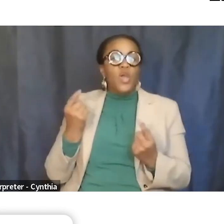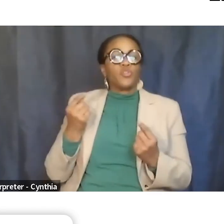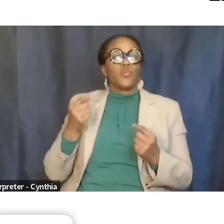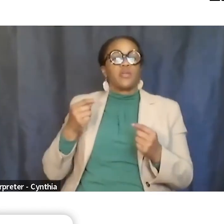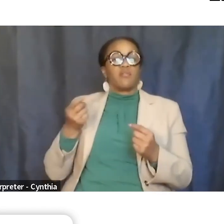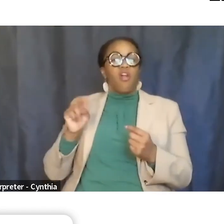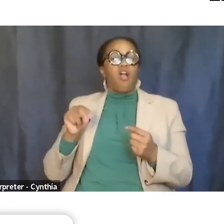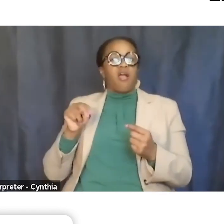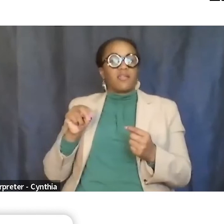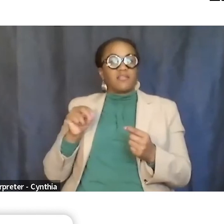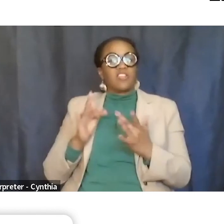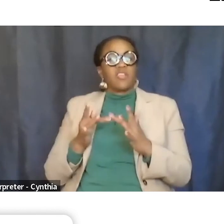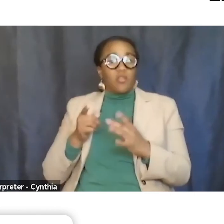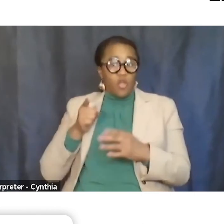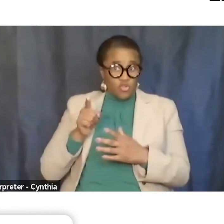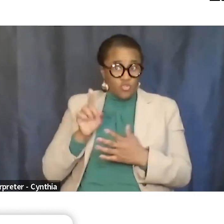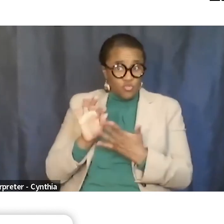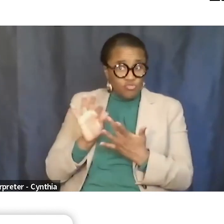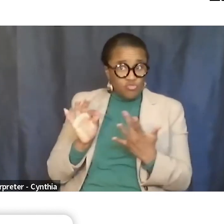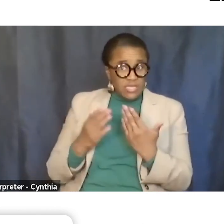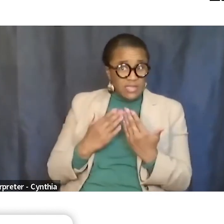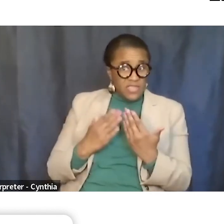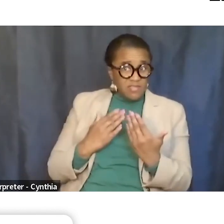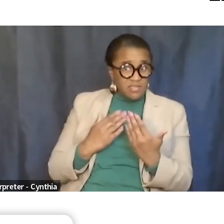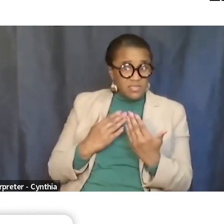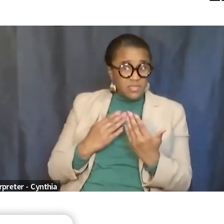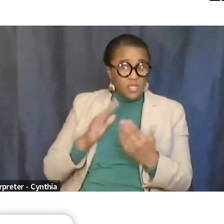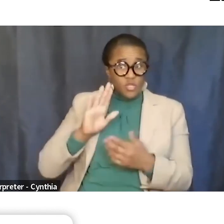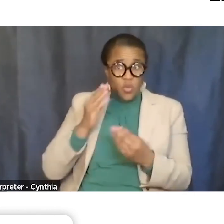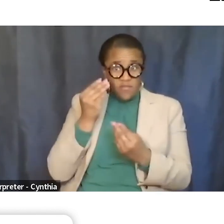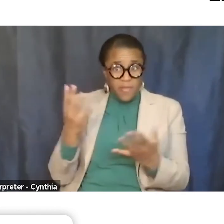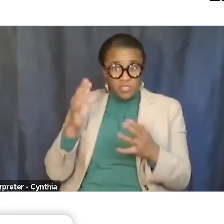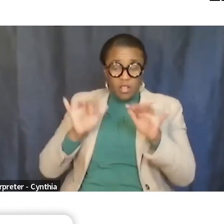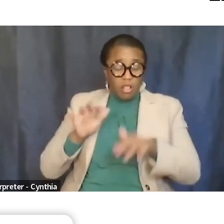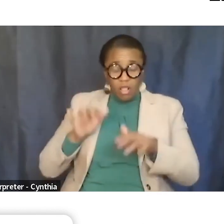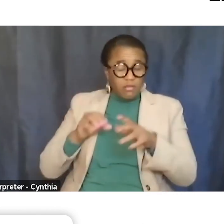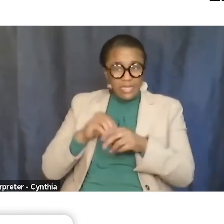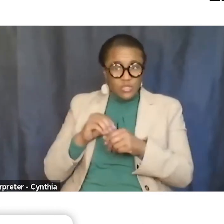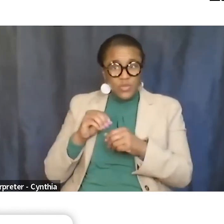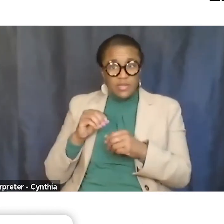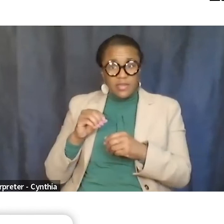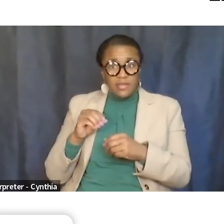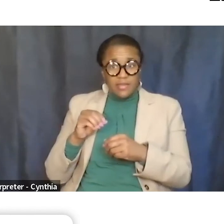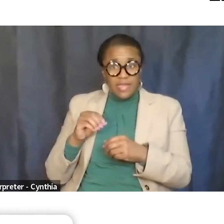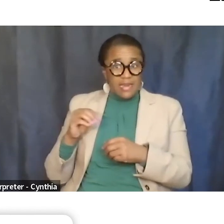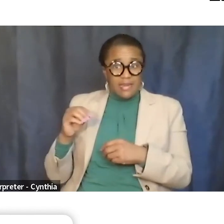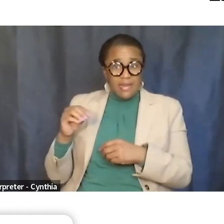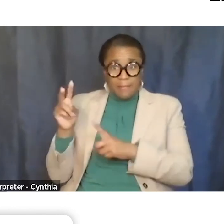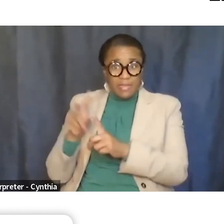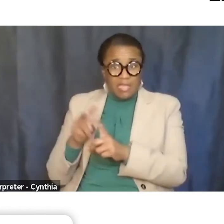internet, and are you choosing convenience and giving up your information into an application, and should